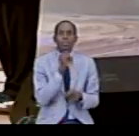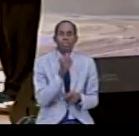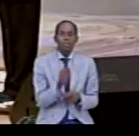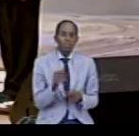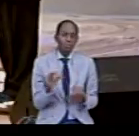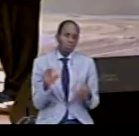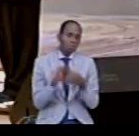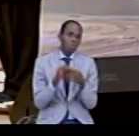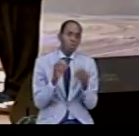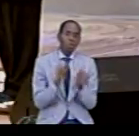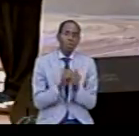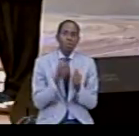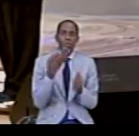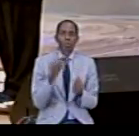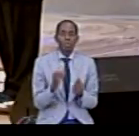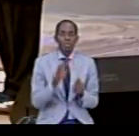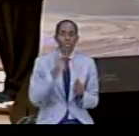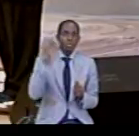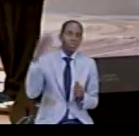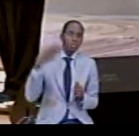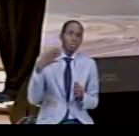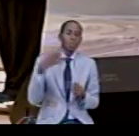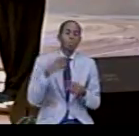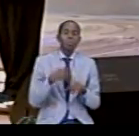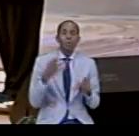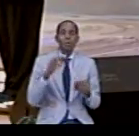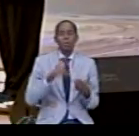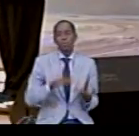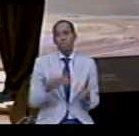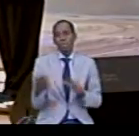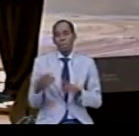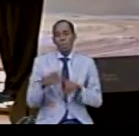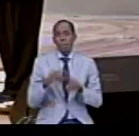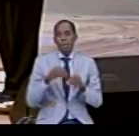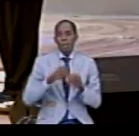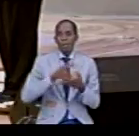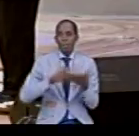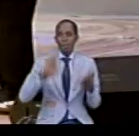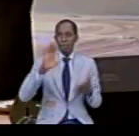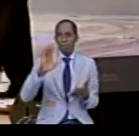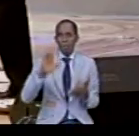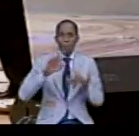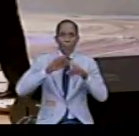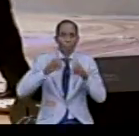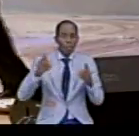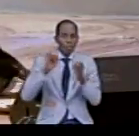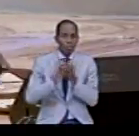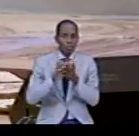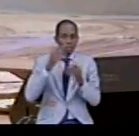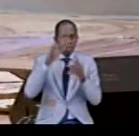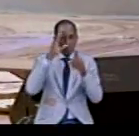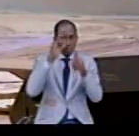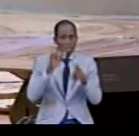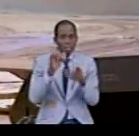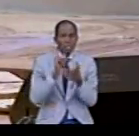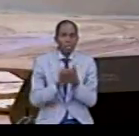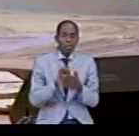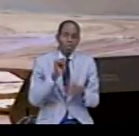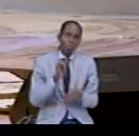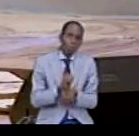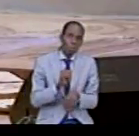but of death in verse 5 brought to him that walketh not